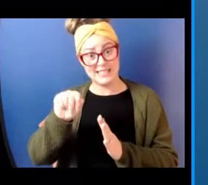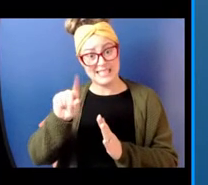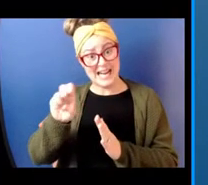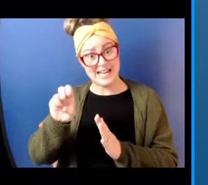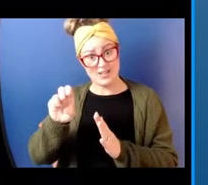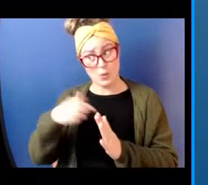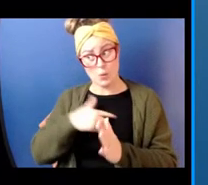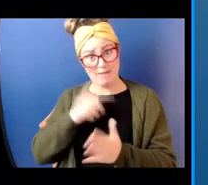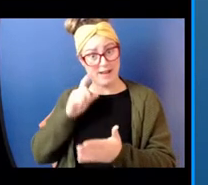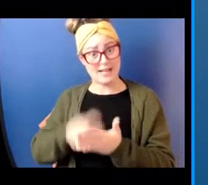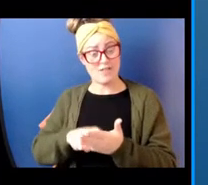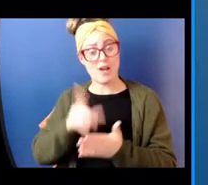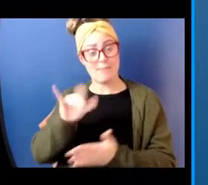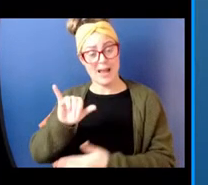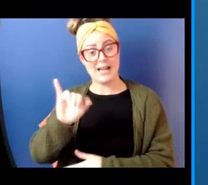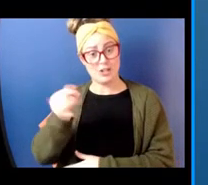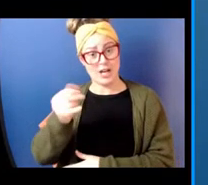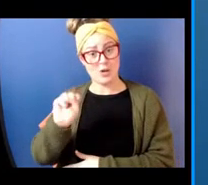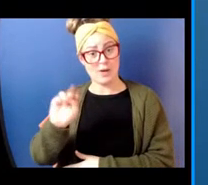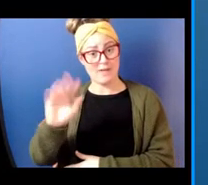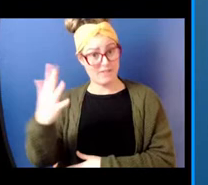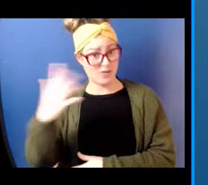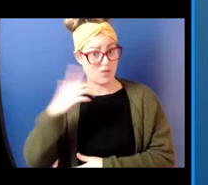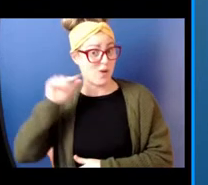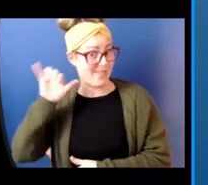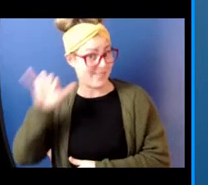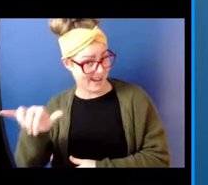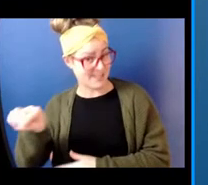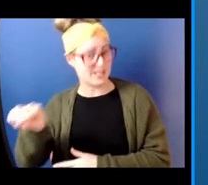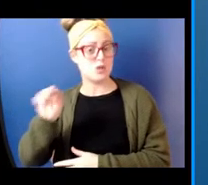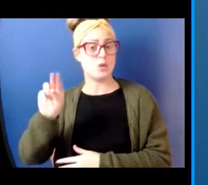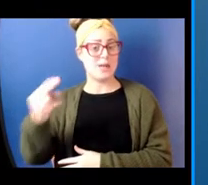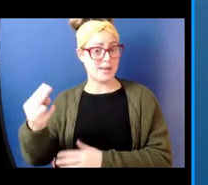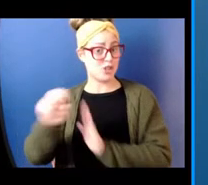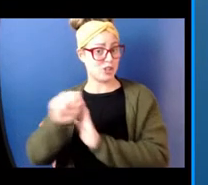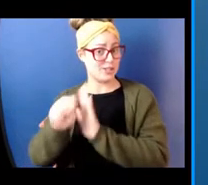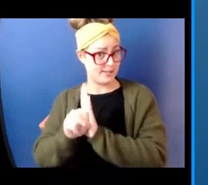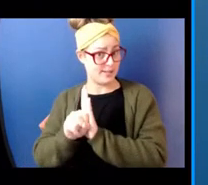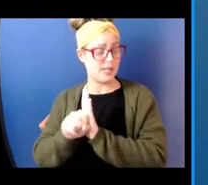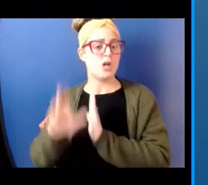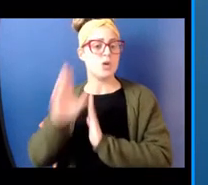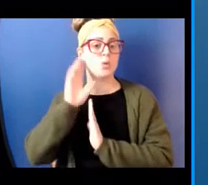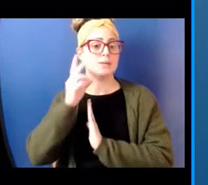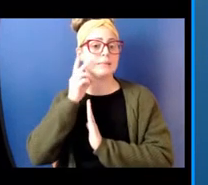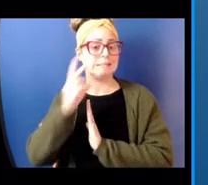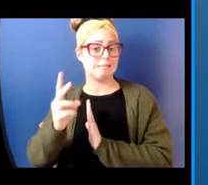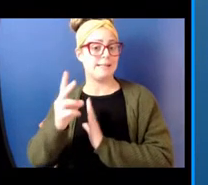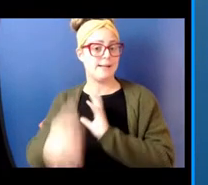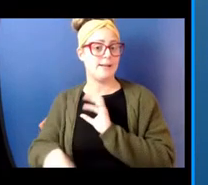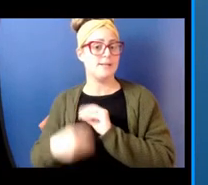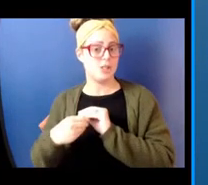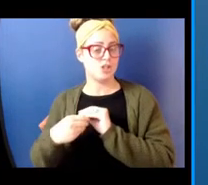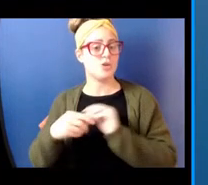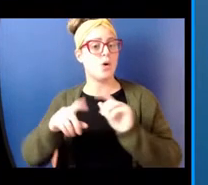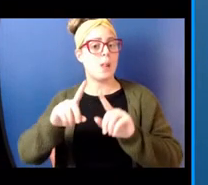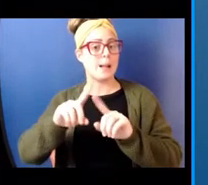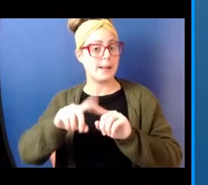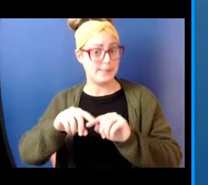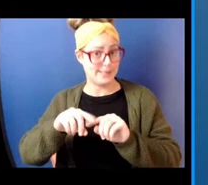identified by January 5th in New Hampshire you will see that there is an additional contingency